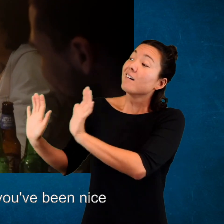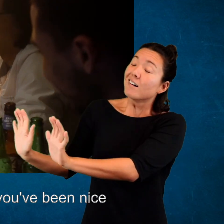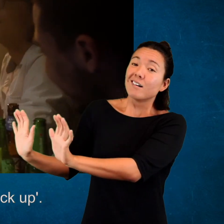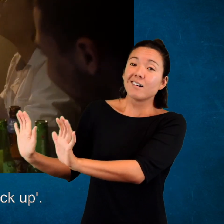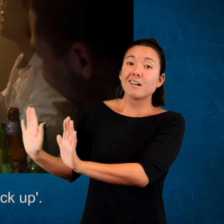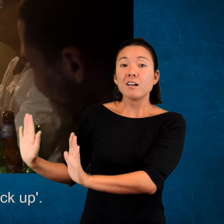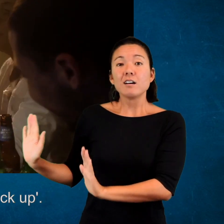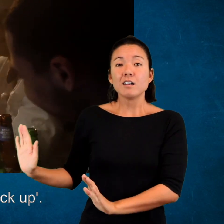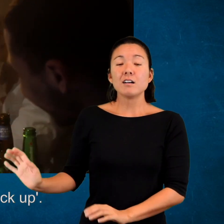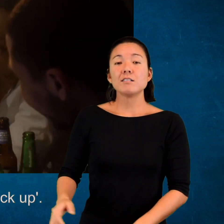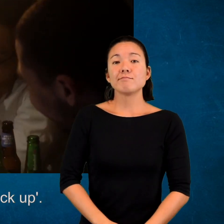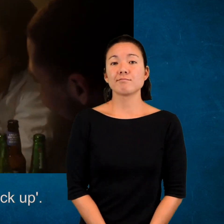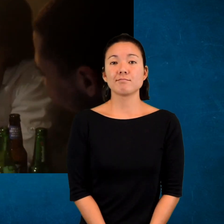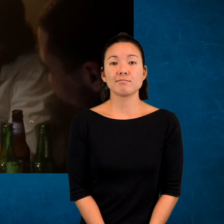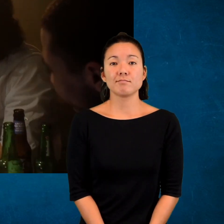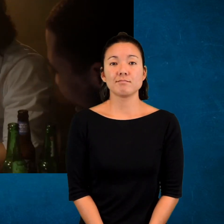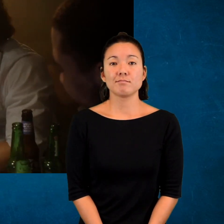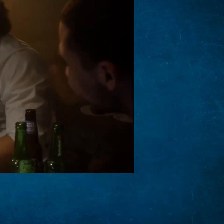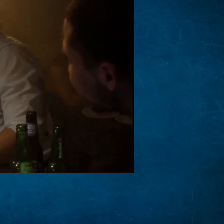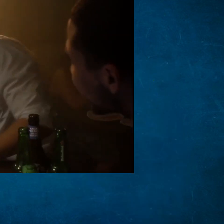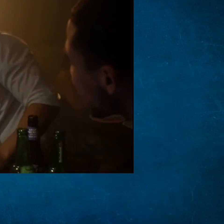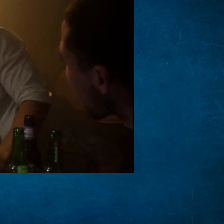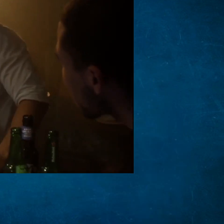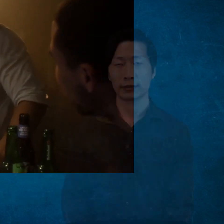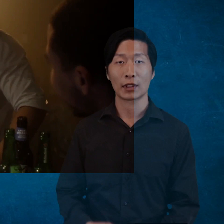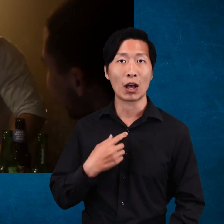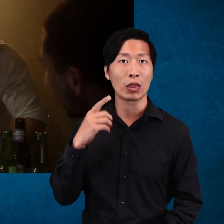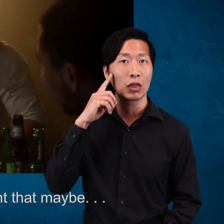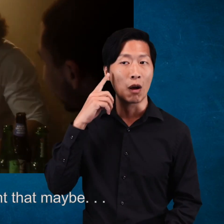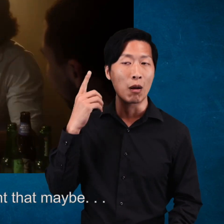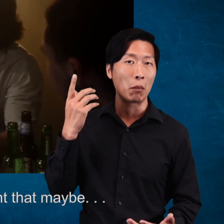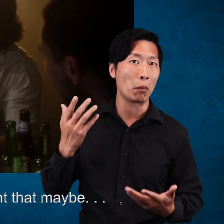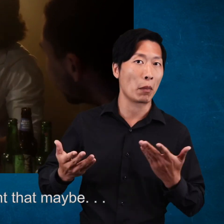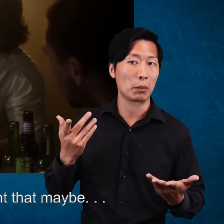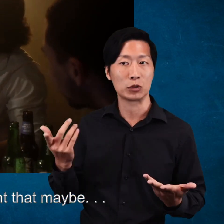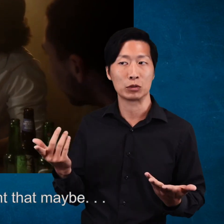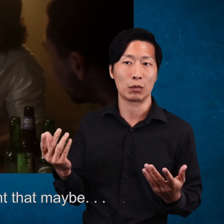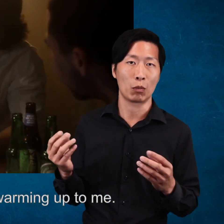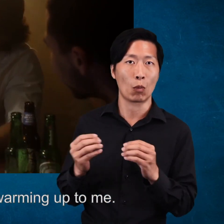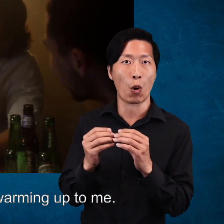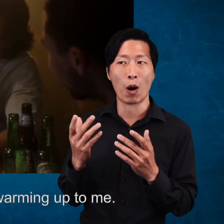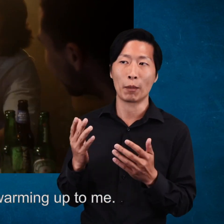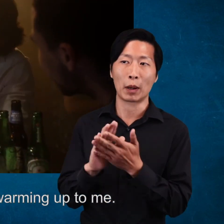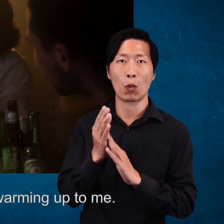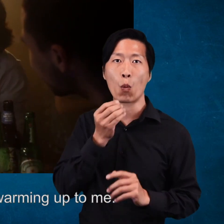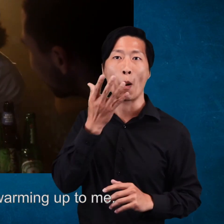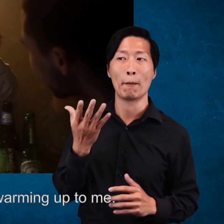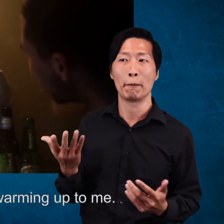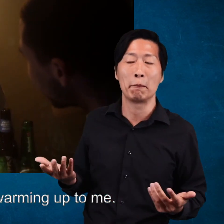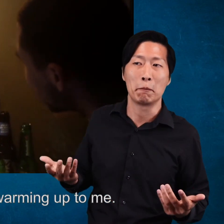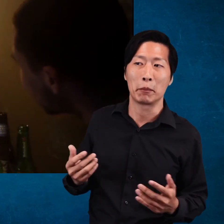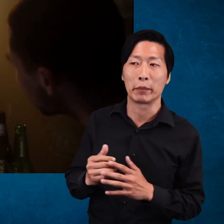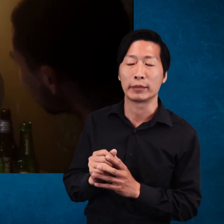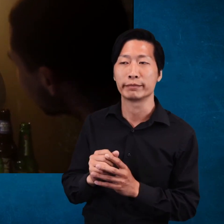been nice, but back up. I am the champion of not working. I thought that maybe she was warming up